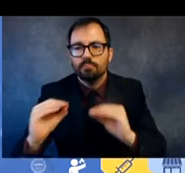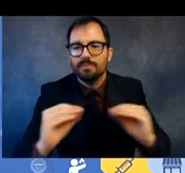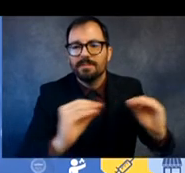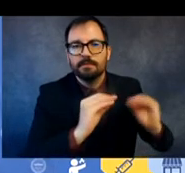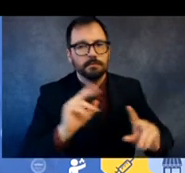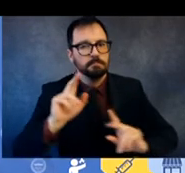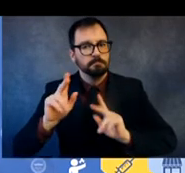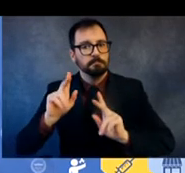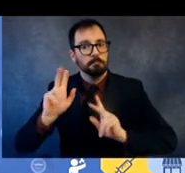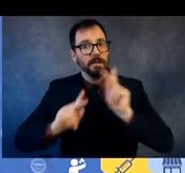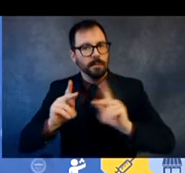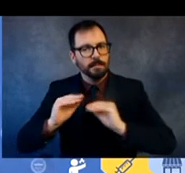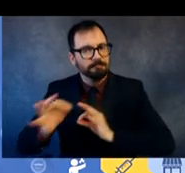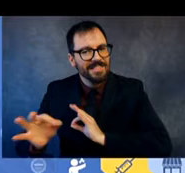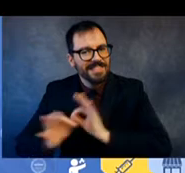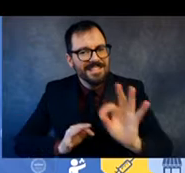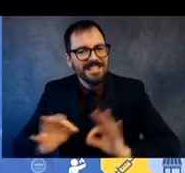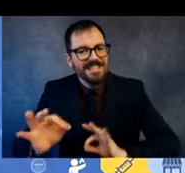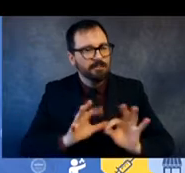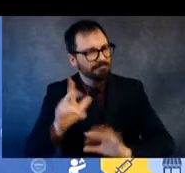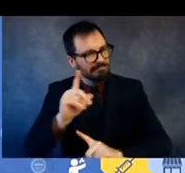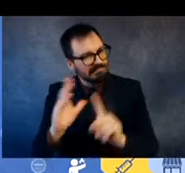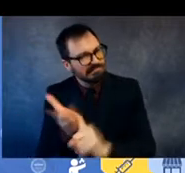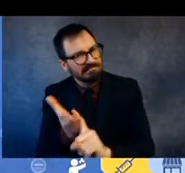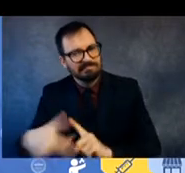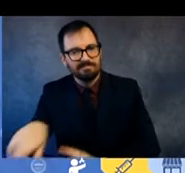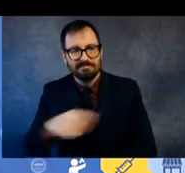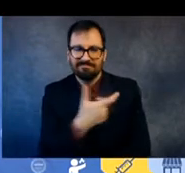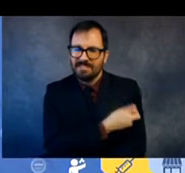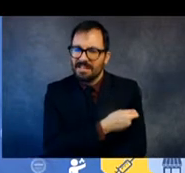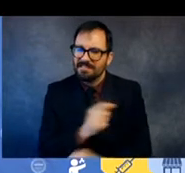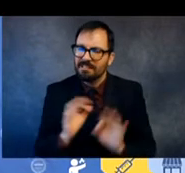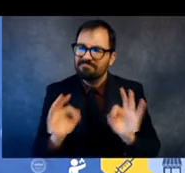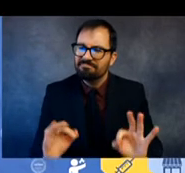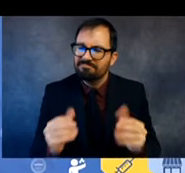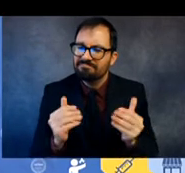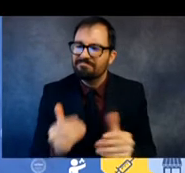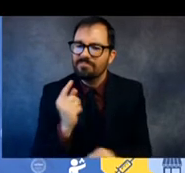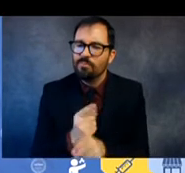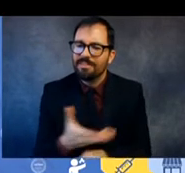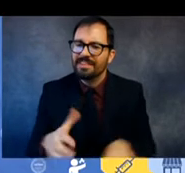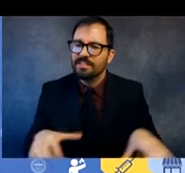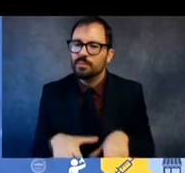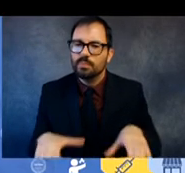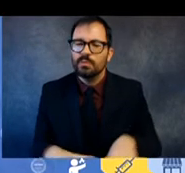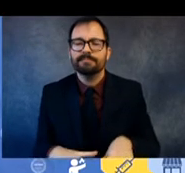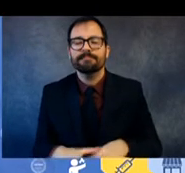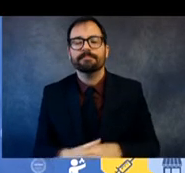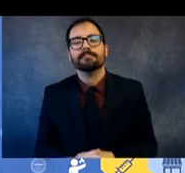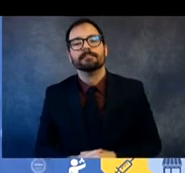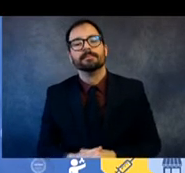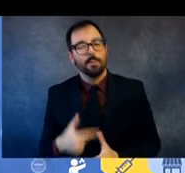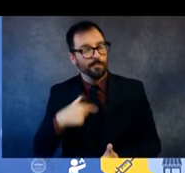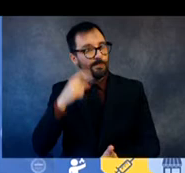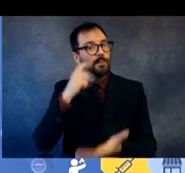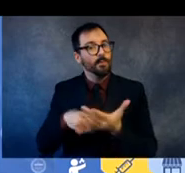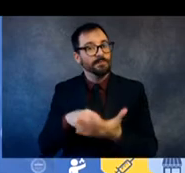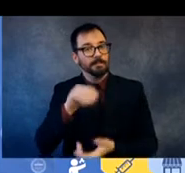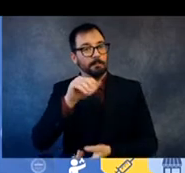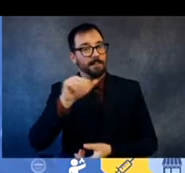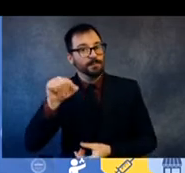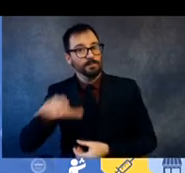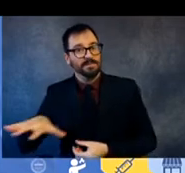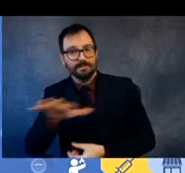to explain to people and to convince them that getting the vaccine is the right thing to do. We saw that in certain areas